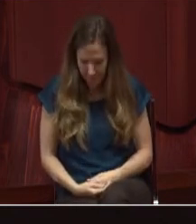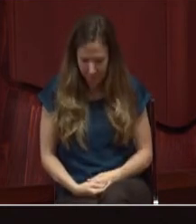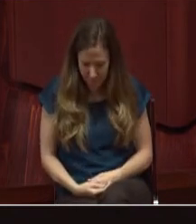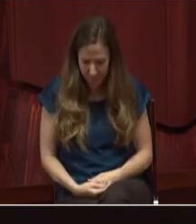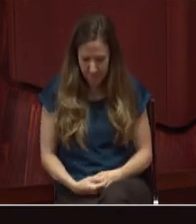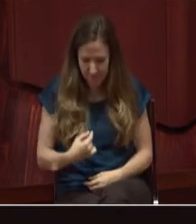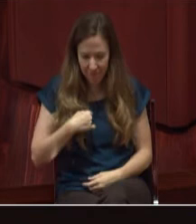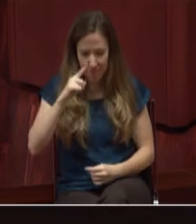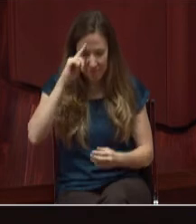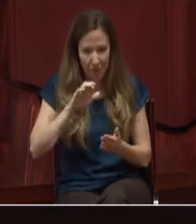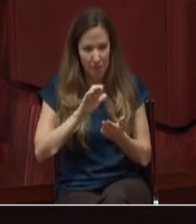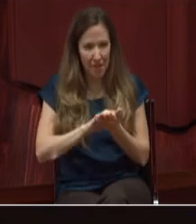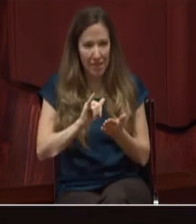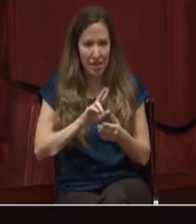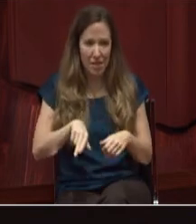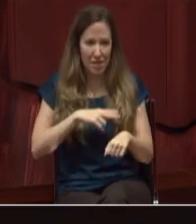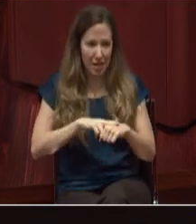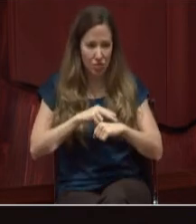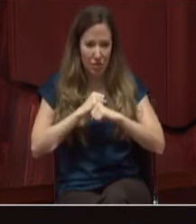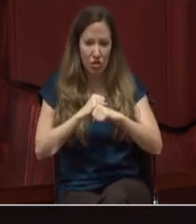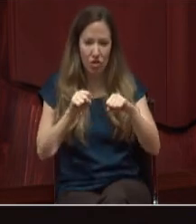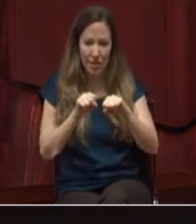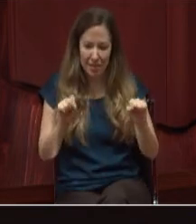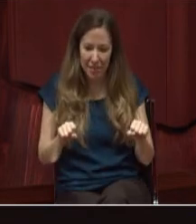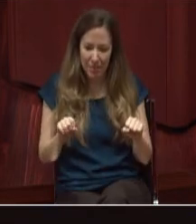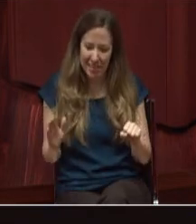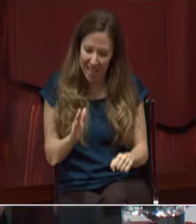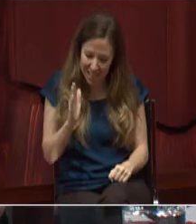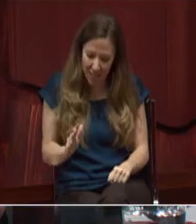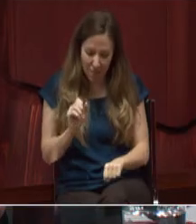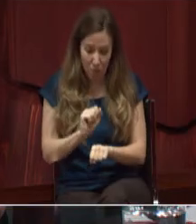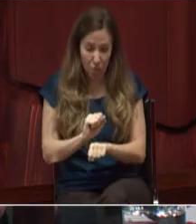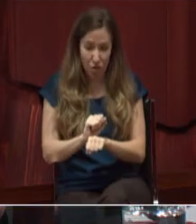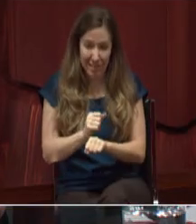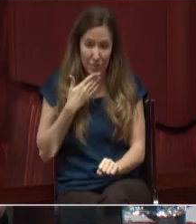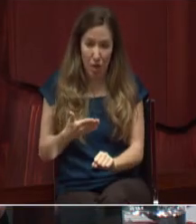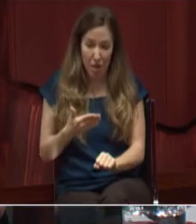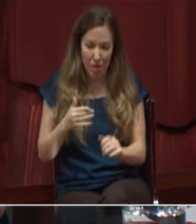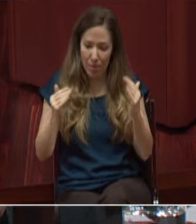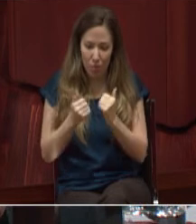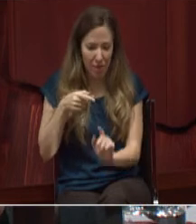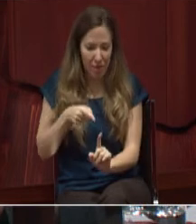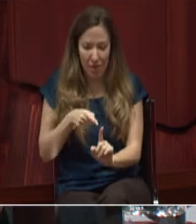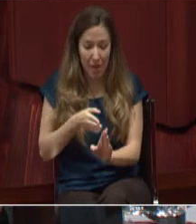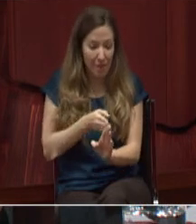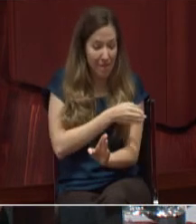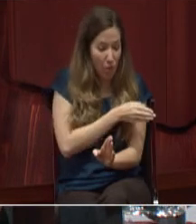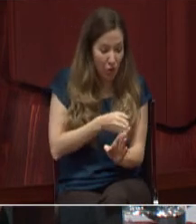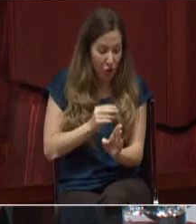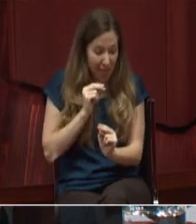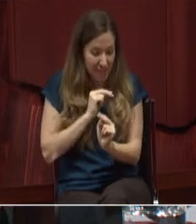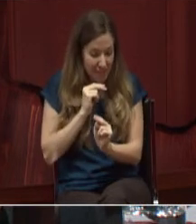system has never worked as well before or since, even in the Reagan years, for